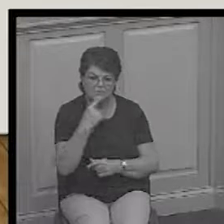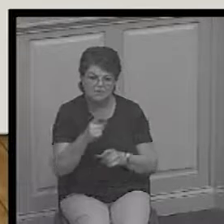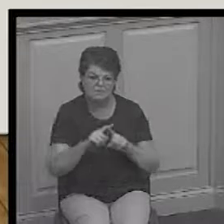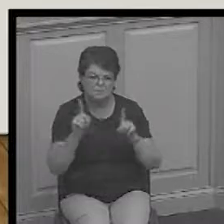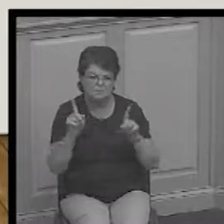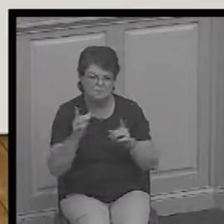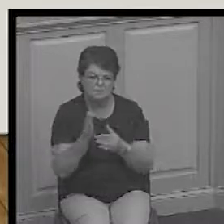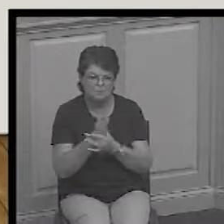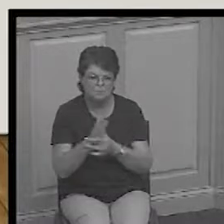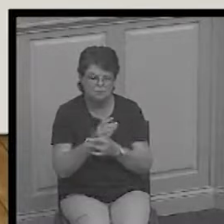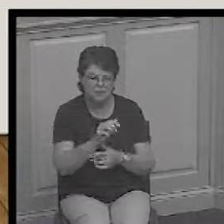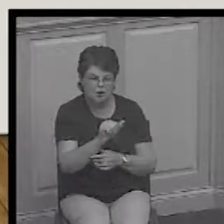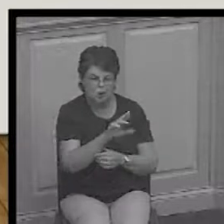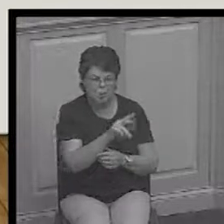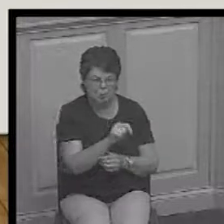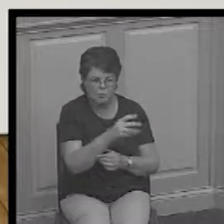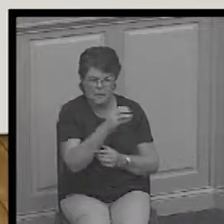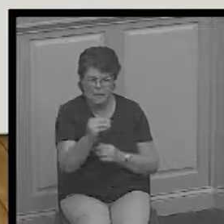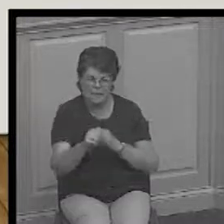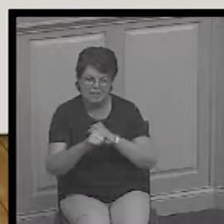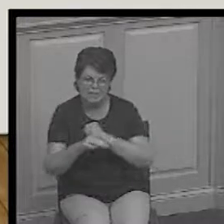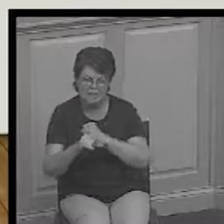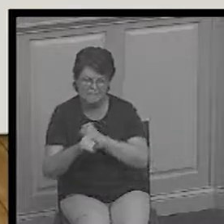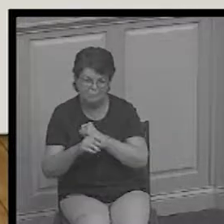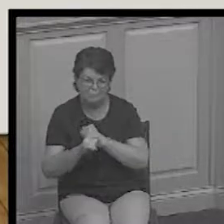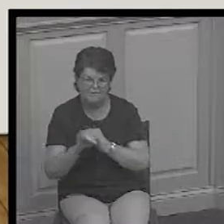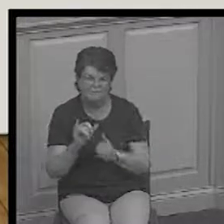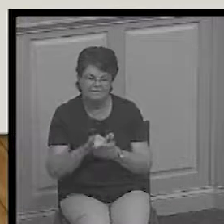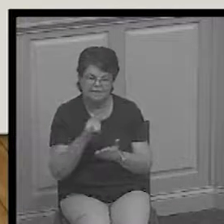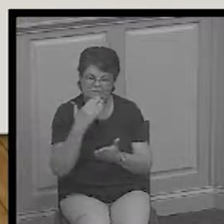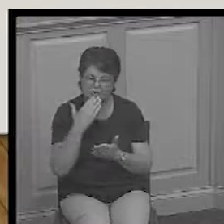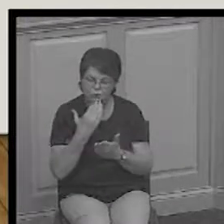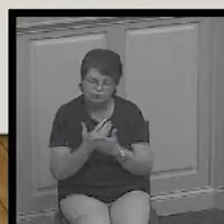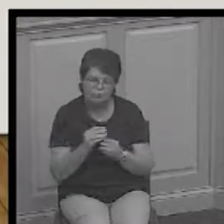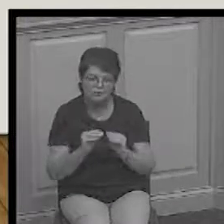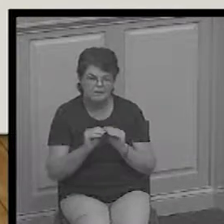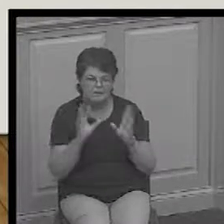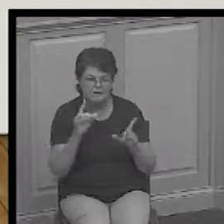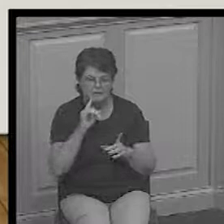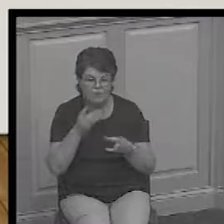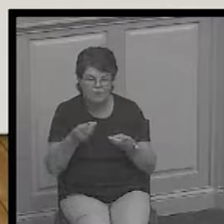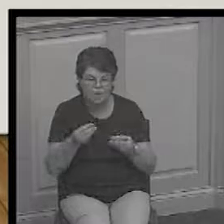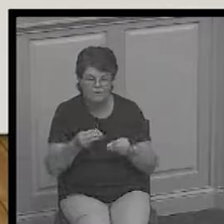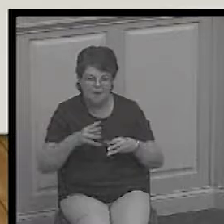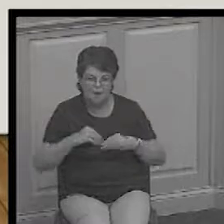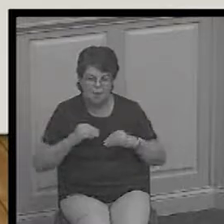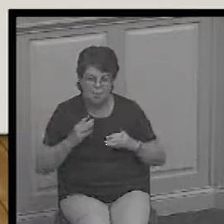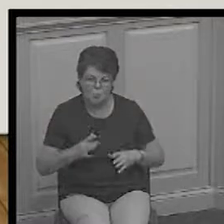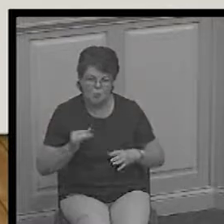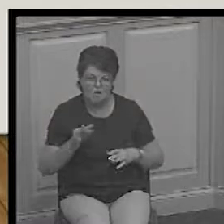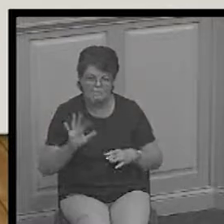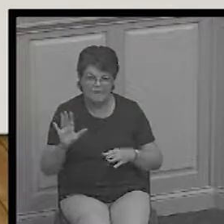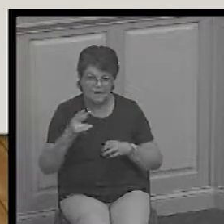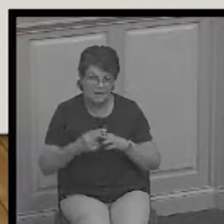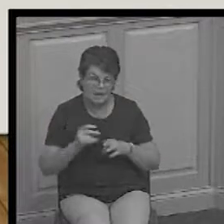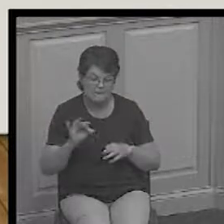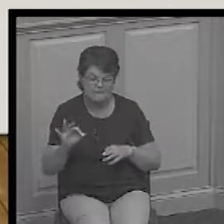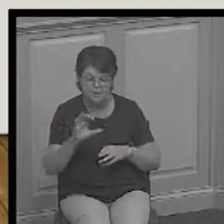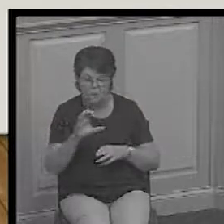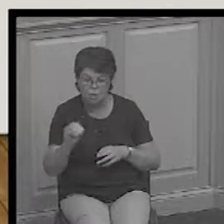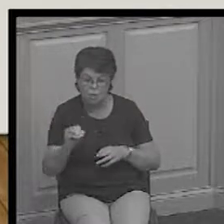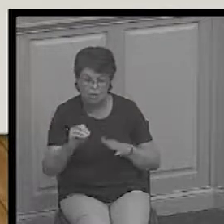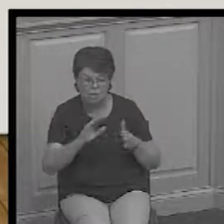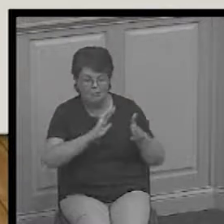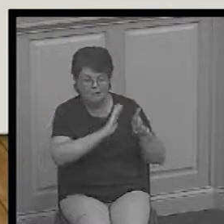between art and advertising, which is, I think, a good clarification for property owners that may want to put the name of their company across the side